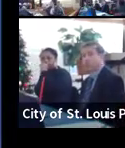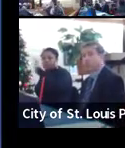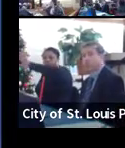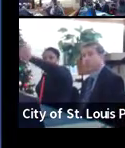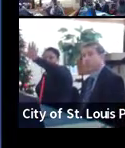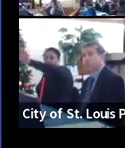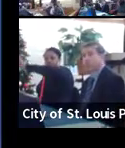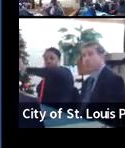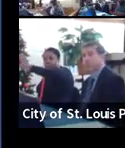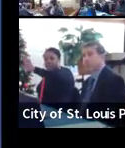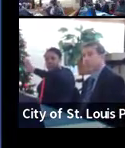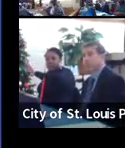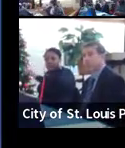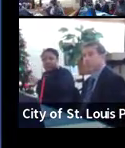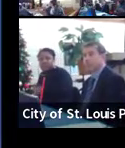these,